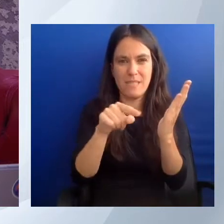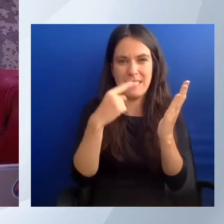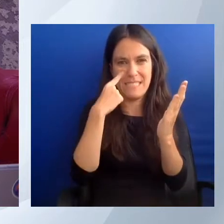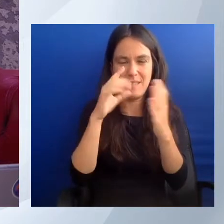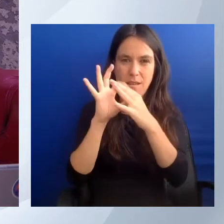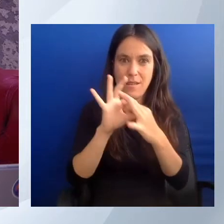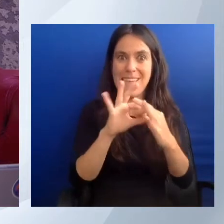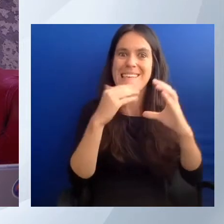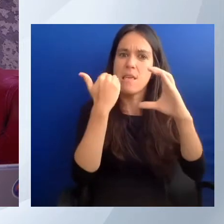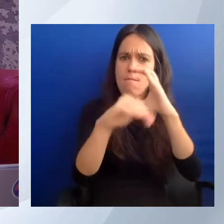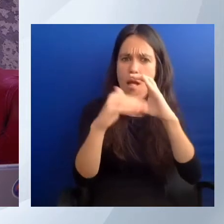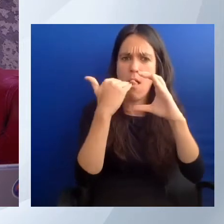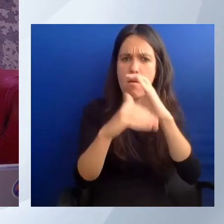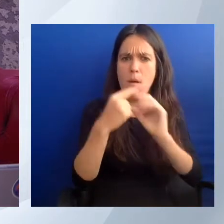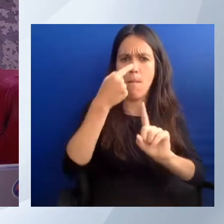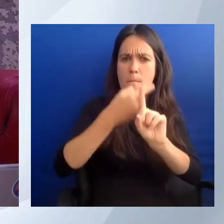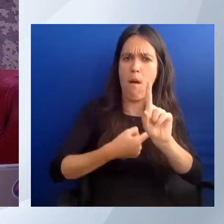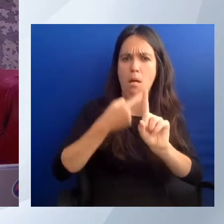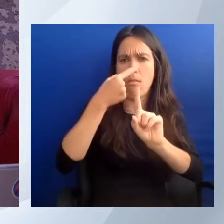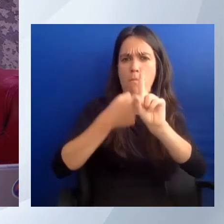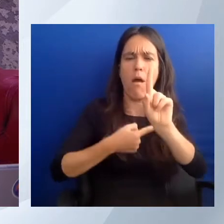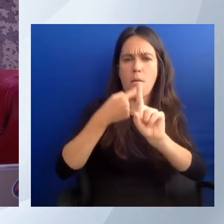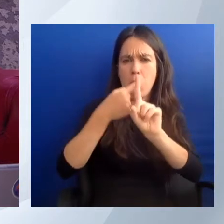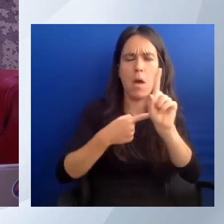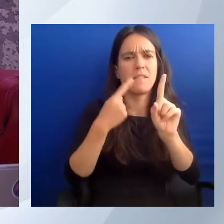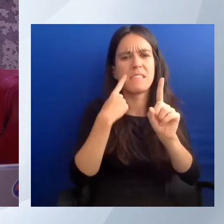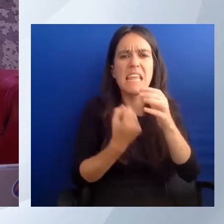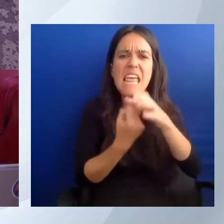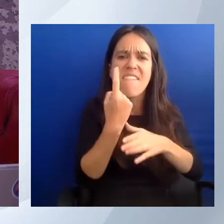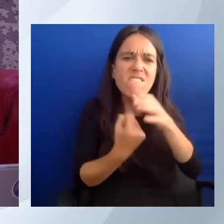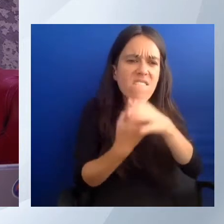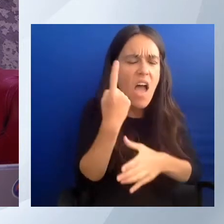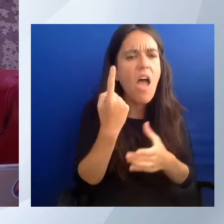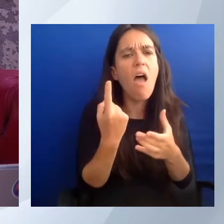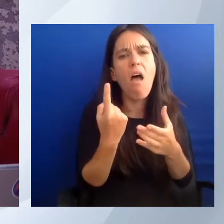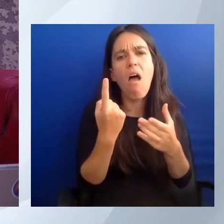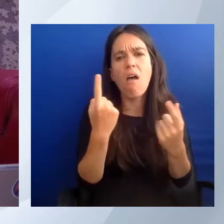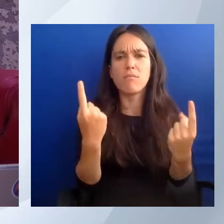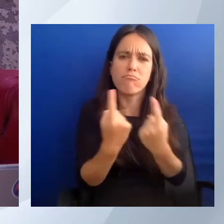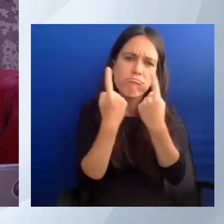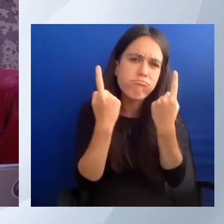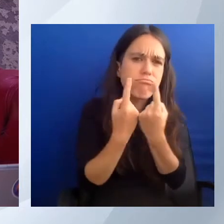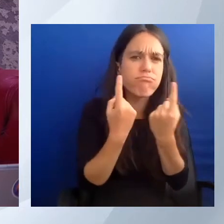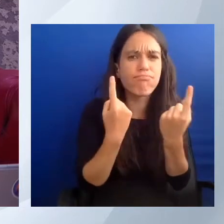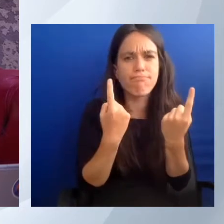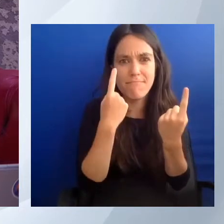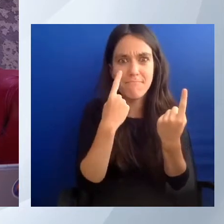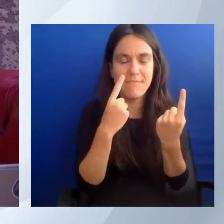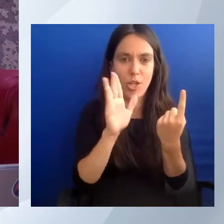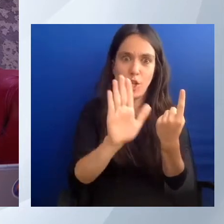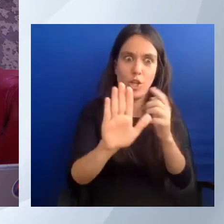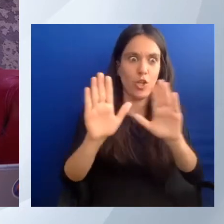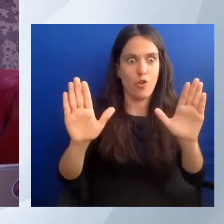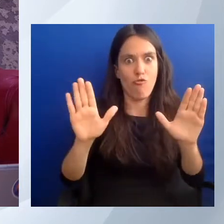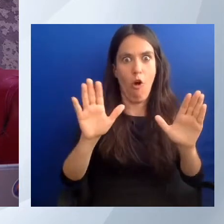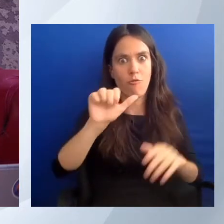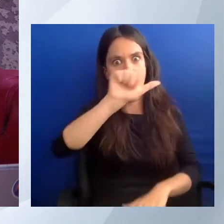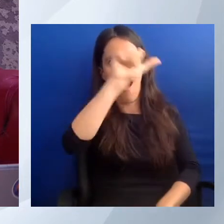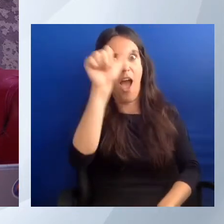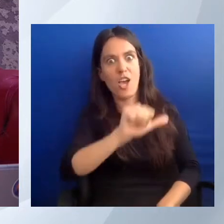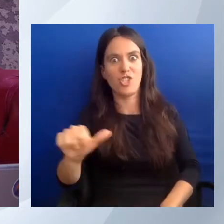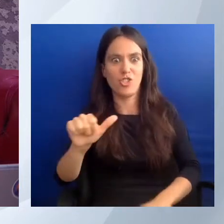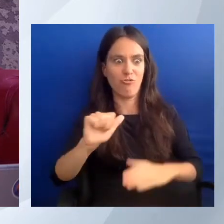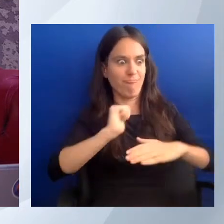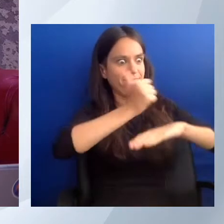you with an overview of events, cool stuff to do. For instance, create your own board game on Azure.